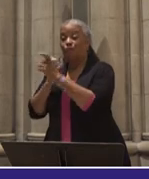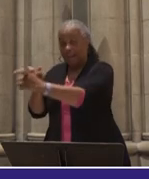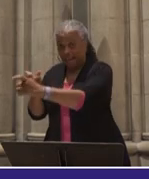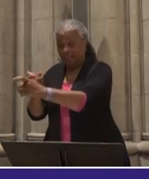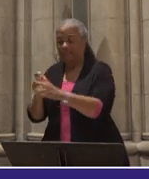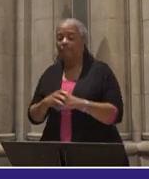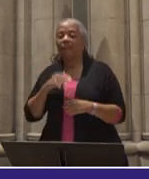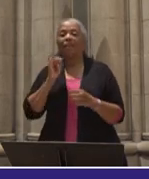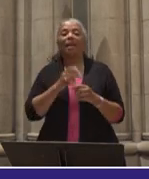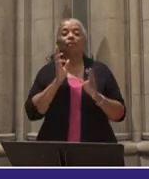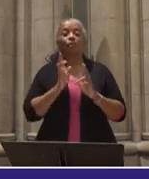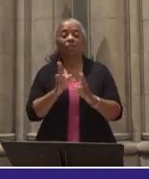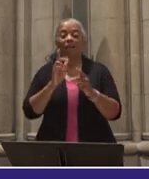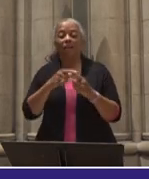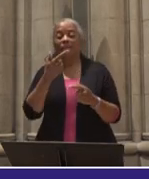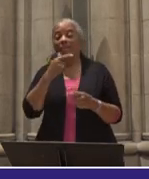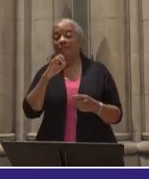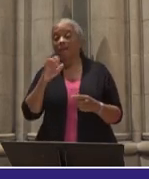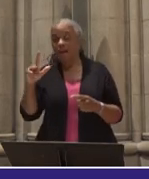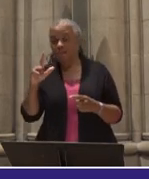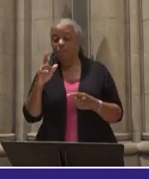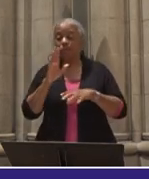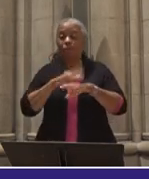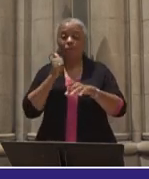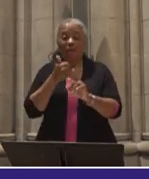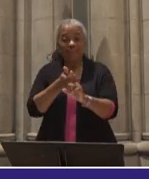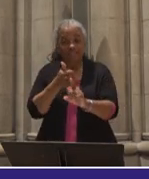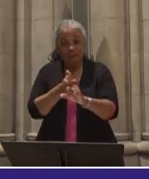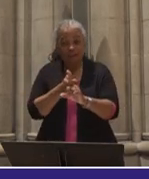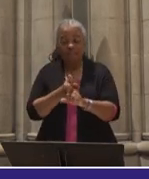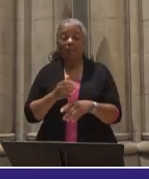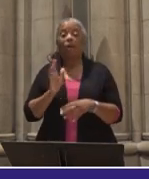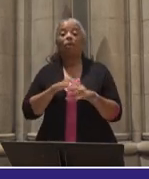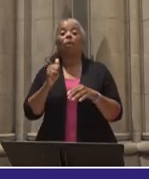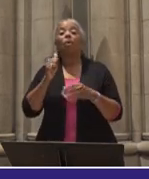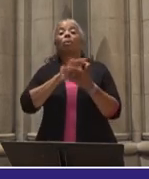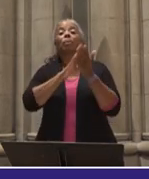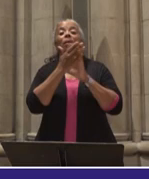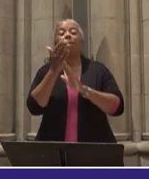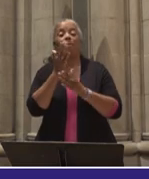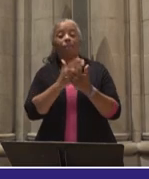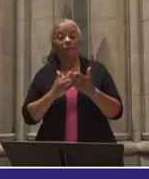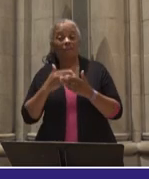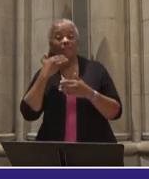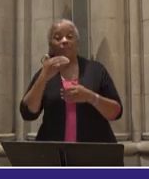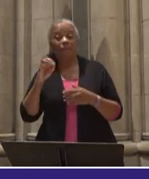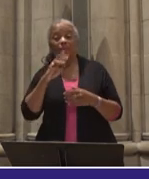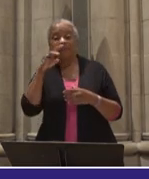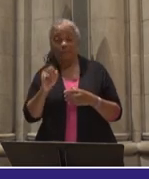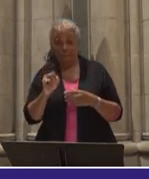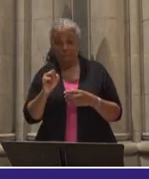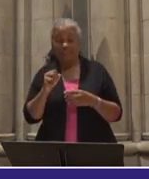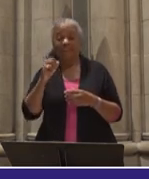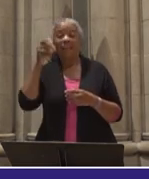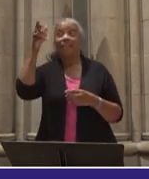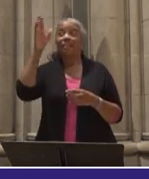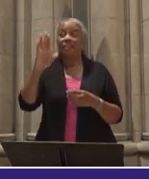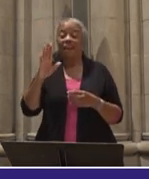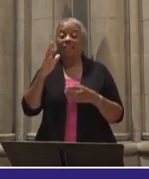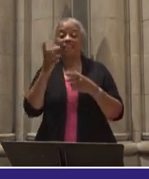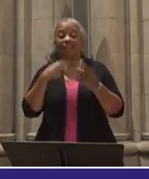the call to be a part of the good news that is God's coming kingdom. The man is